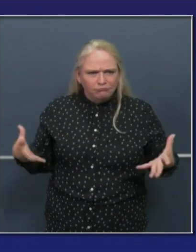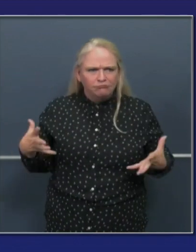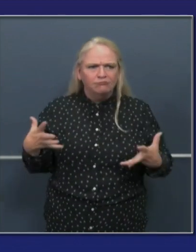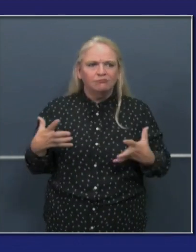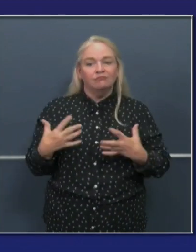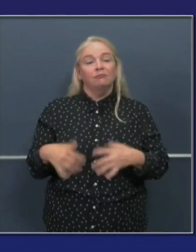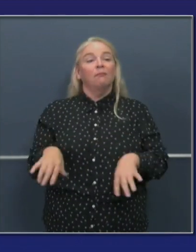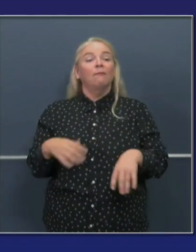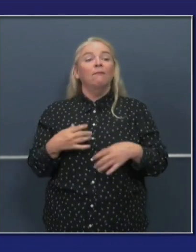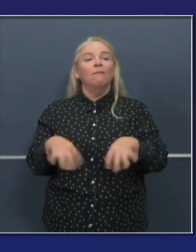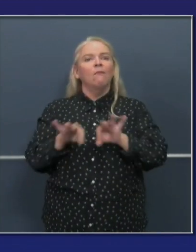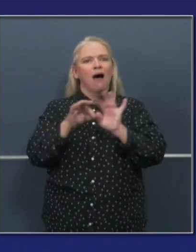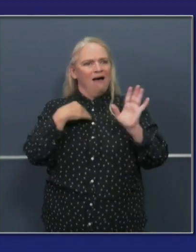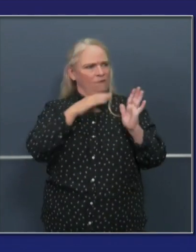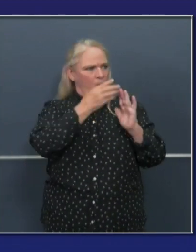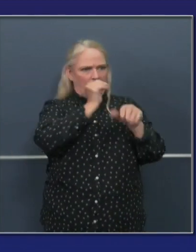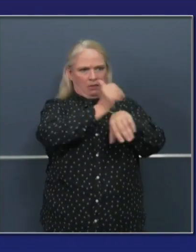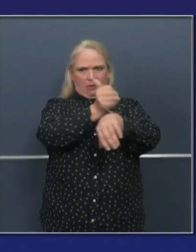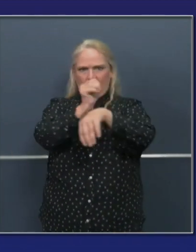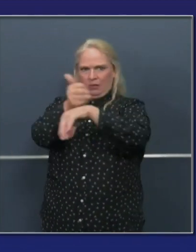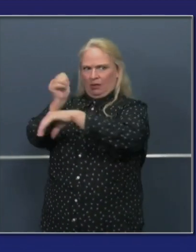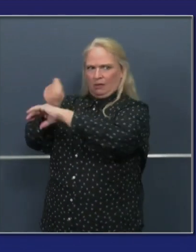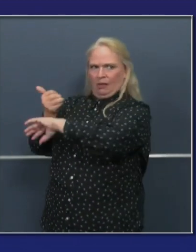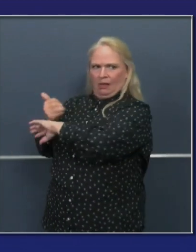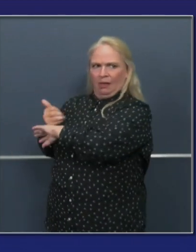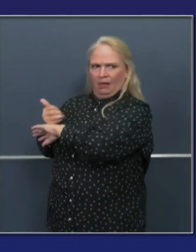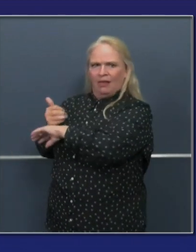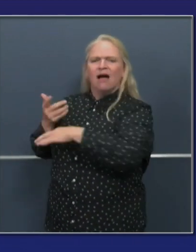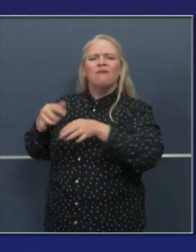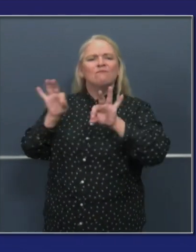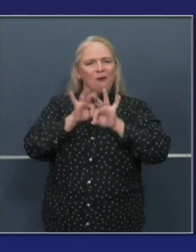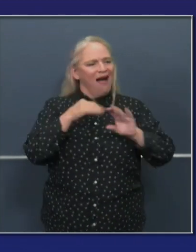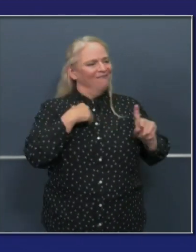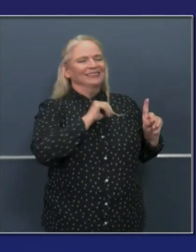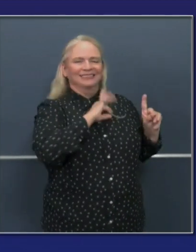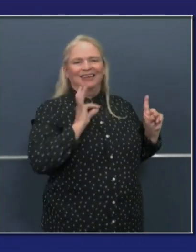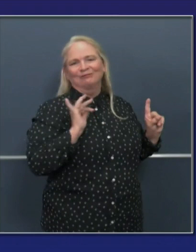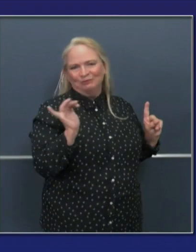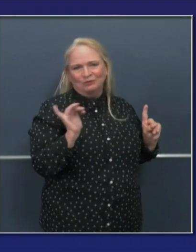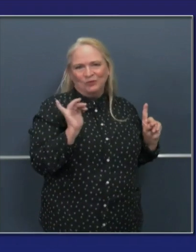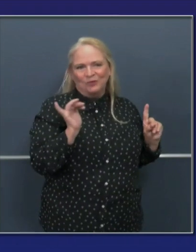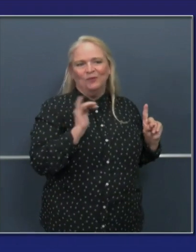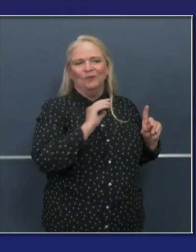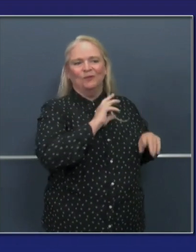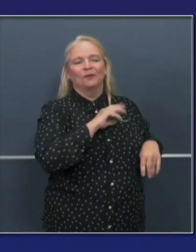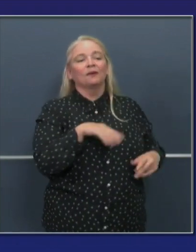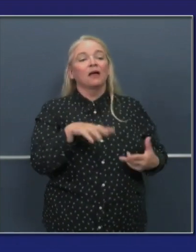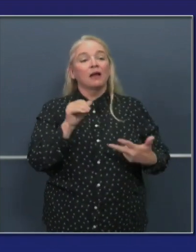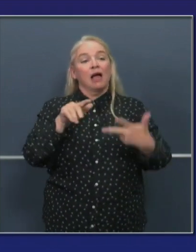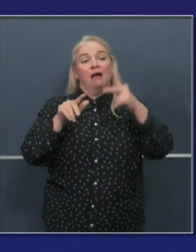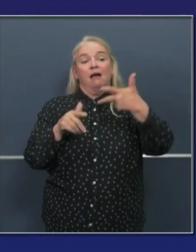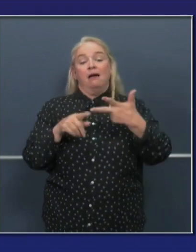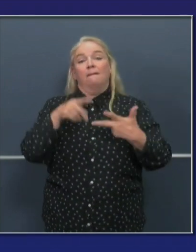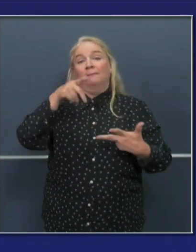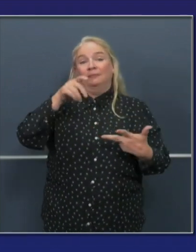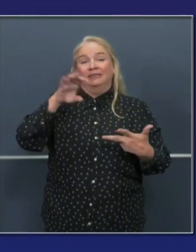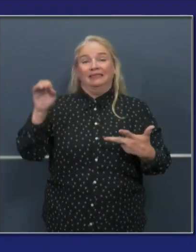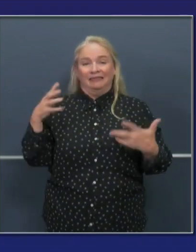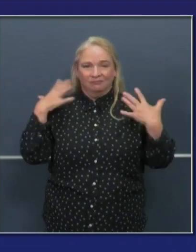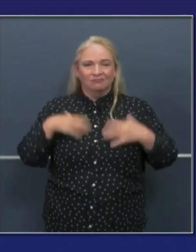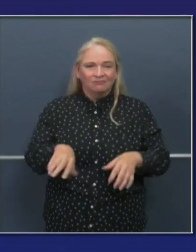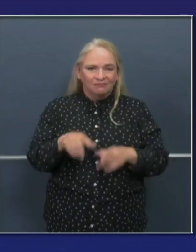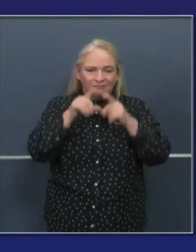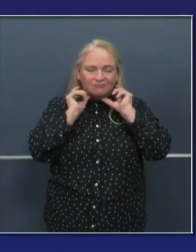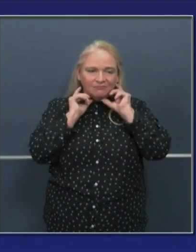but inventory was important. PPE, something that we're all familiar with, and it needs to do more in